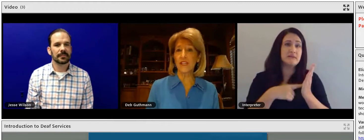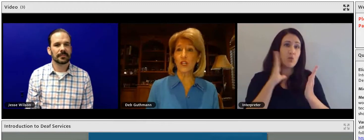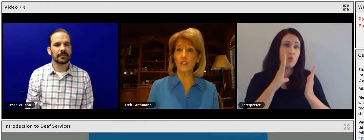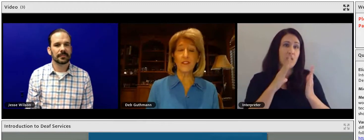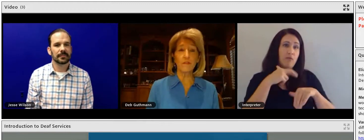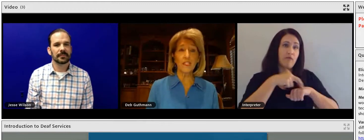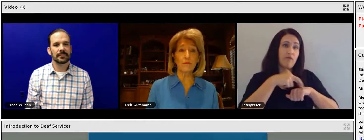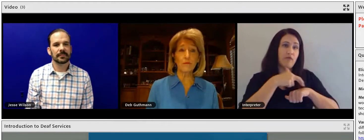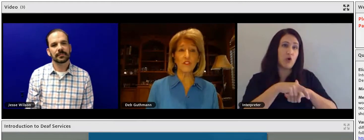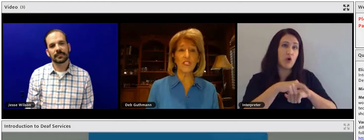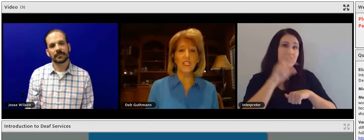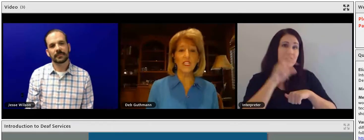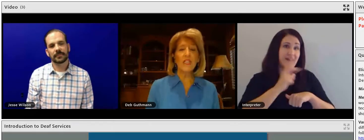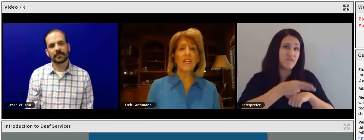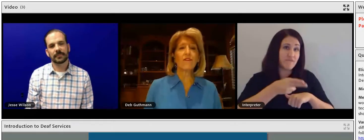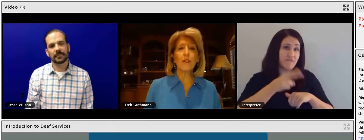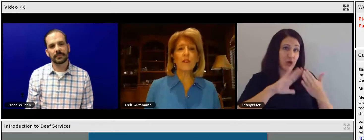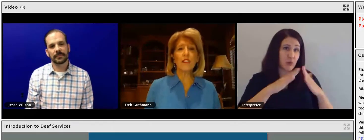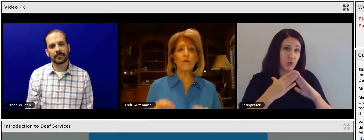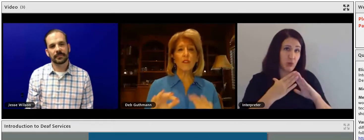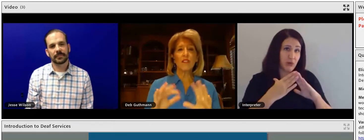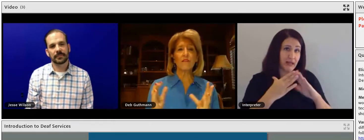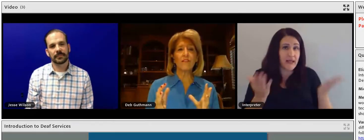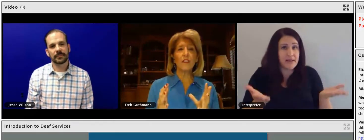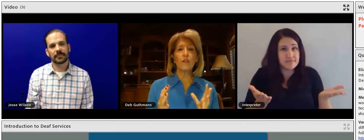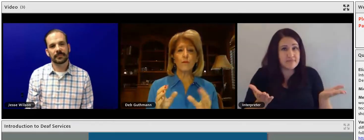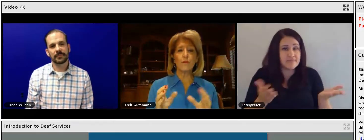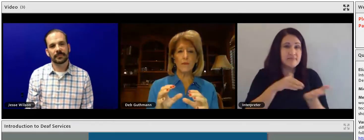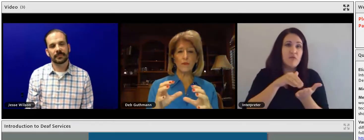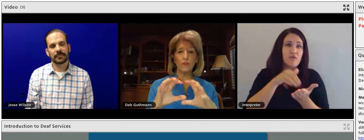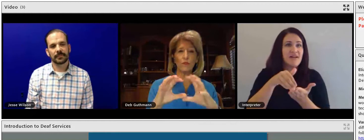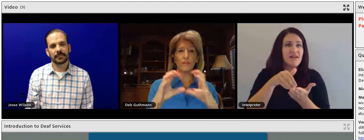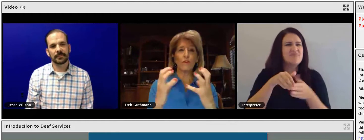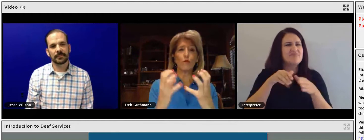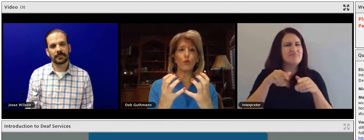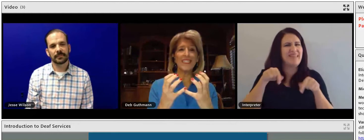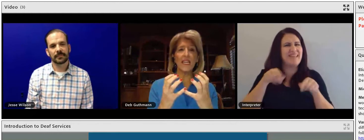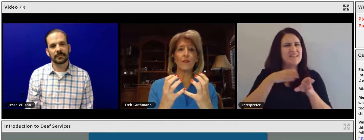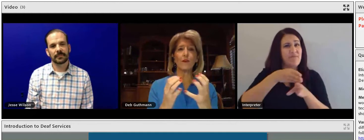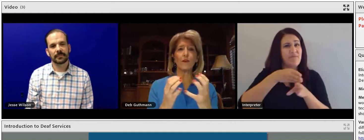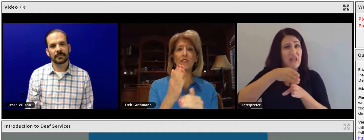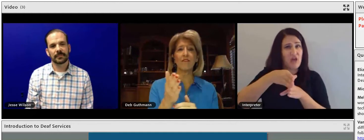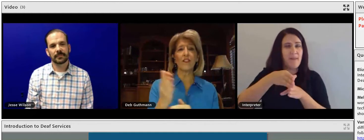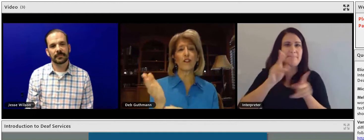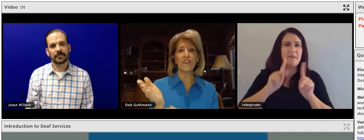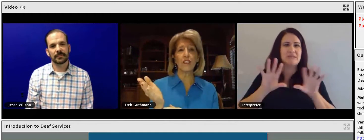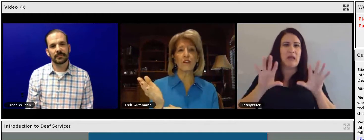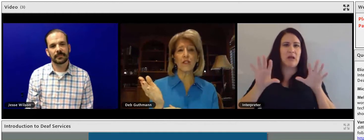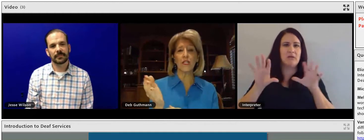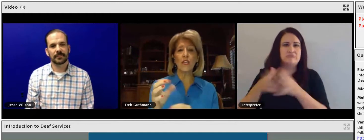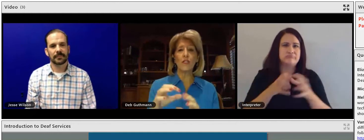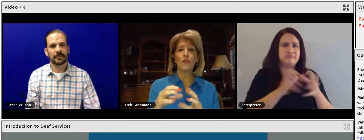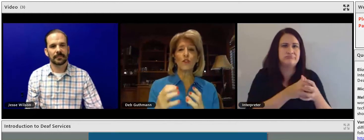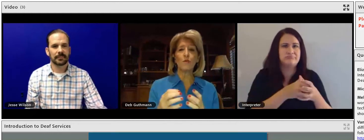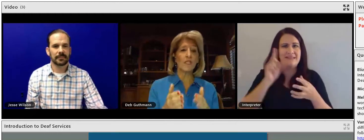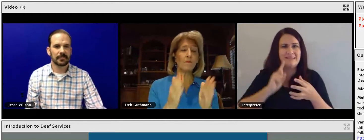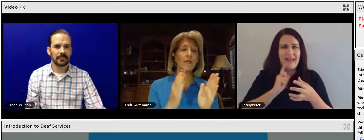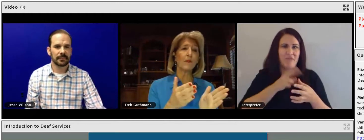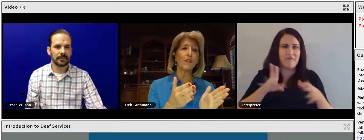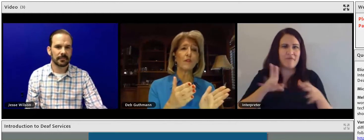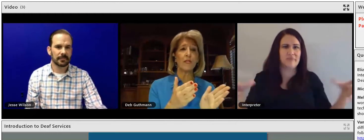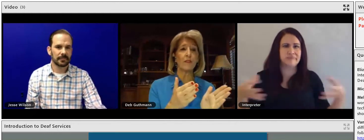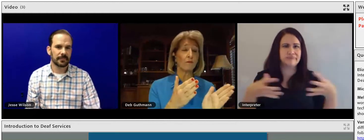be referring to the deaf and hard of hearing community. Frequently within the field, people sort of group together deaf and hard of